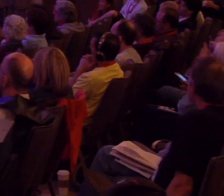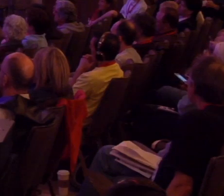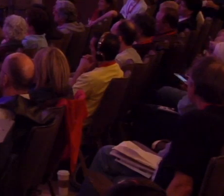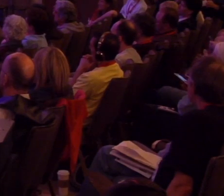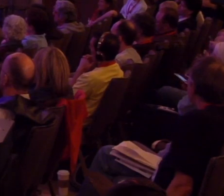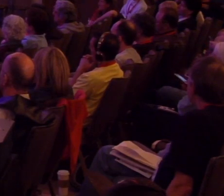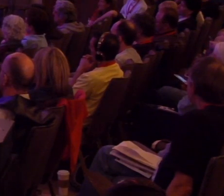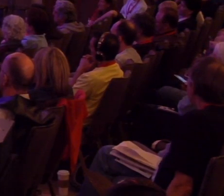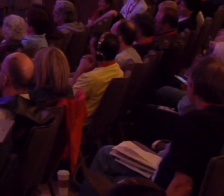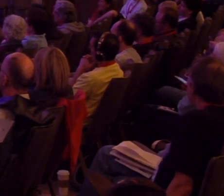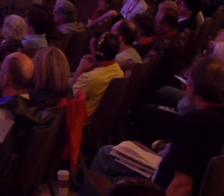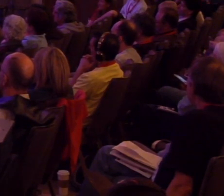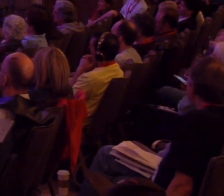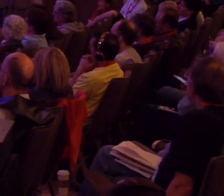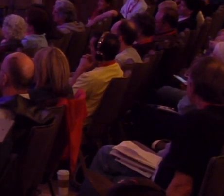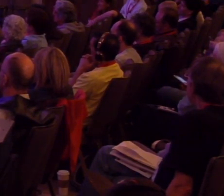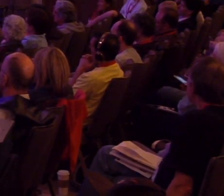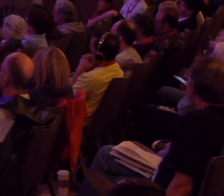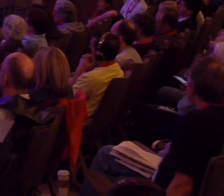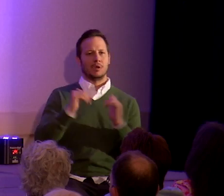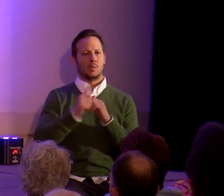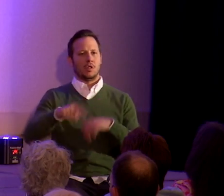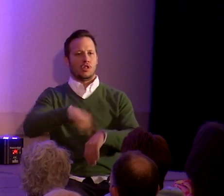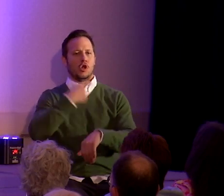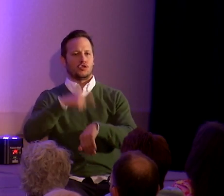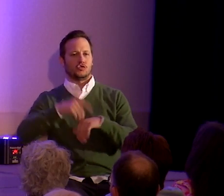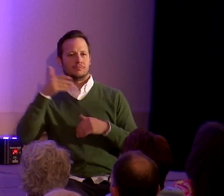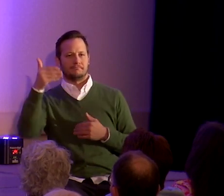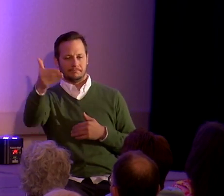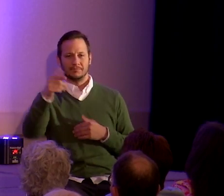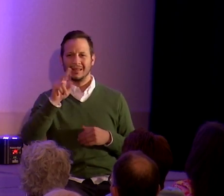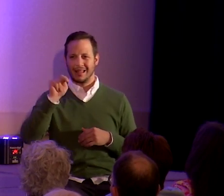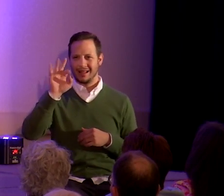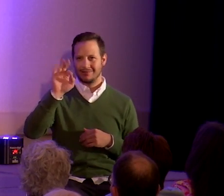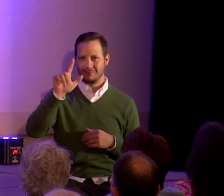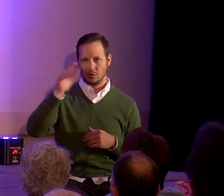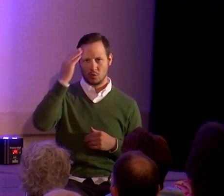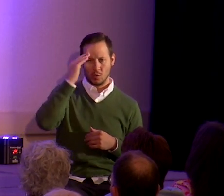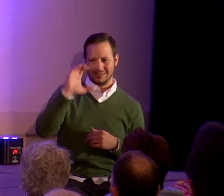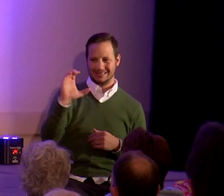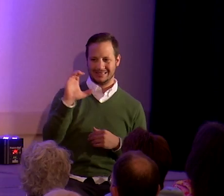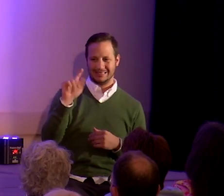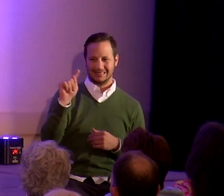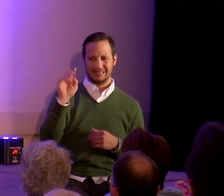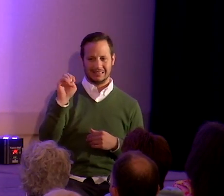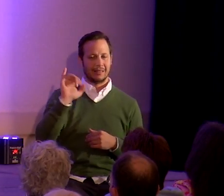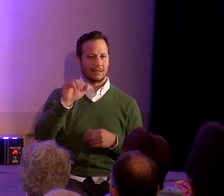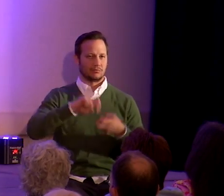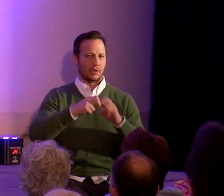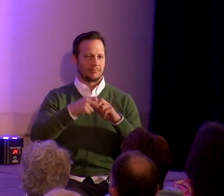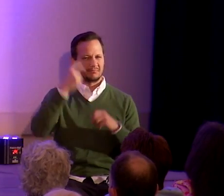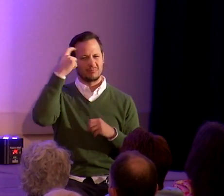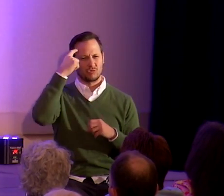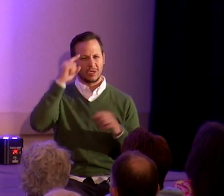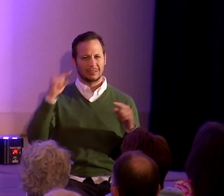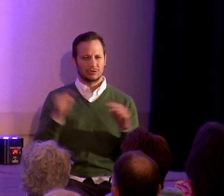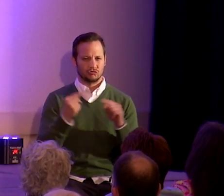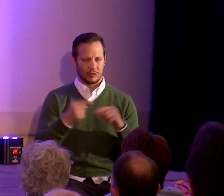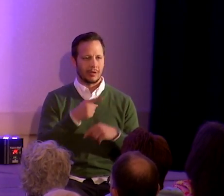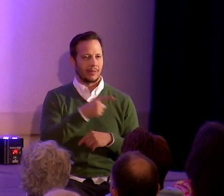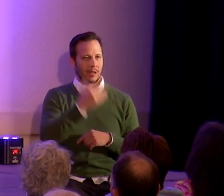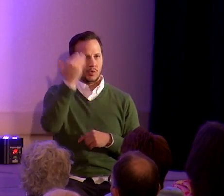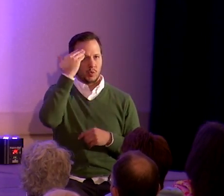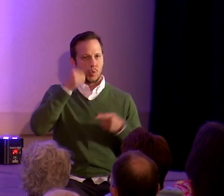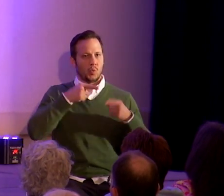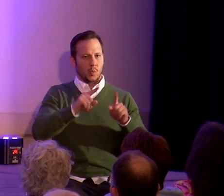over long-term consequences. Yeah. The NFL knows that CTE is a problem. The NFL knew that while the older